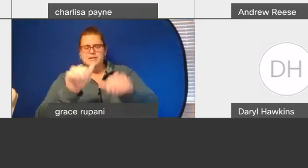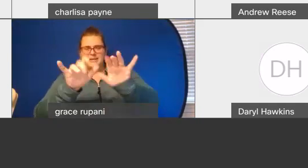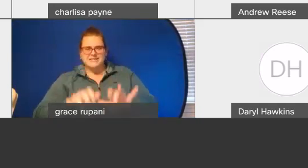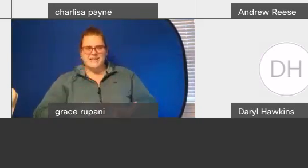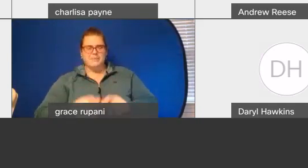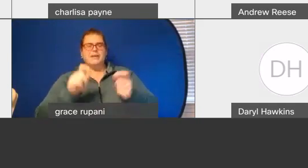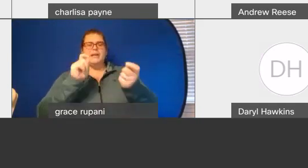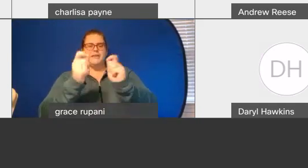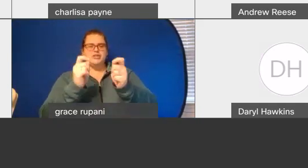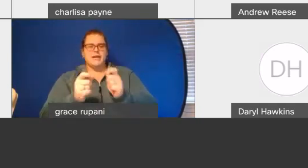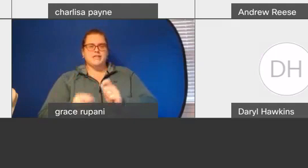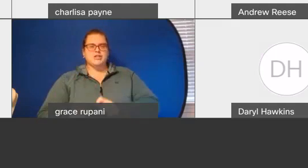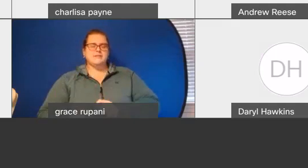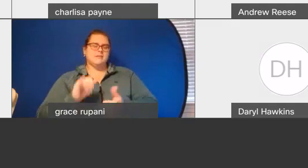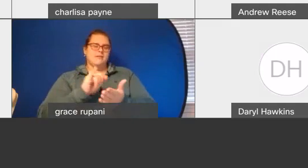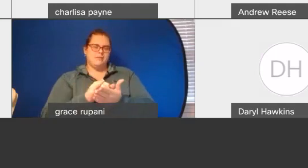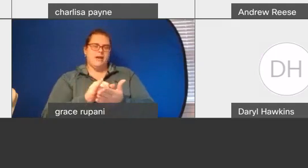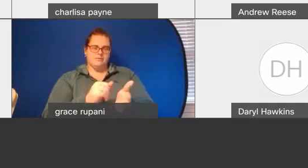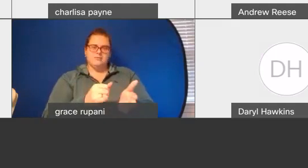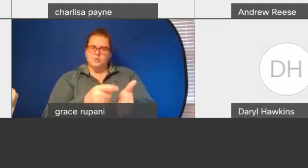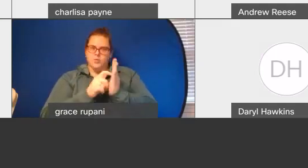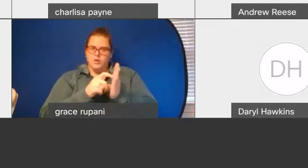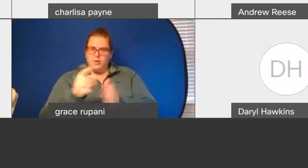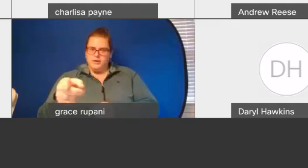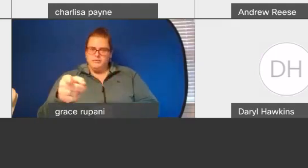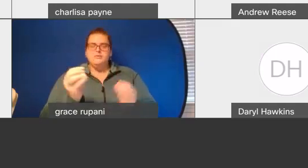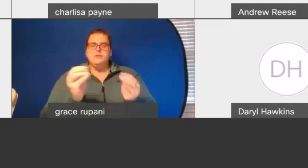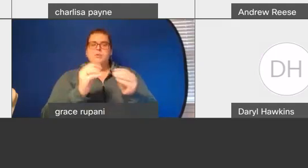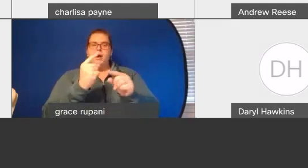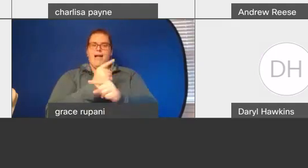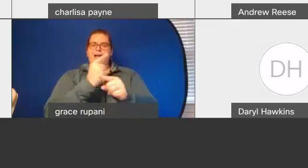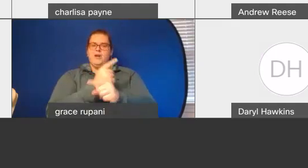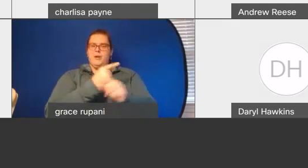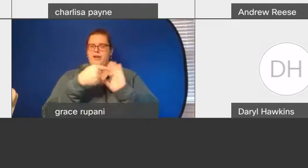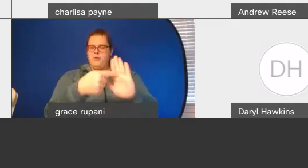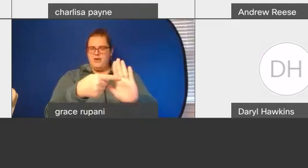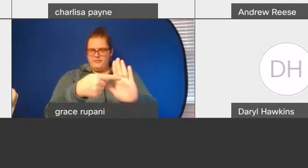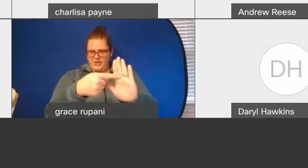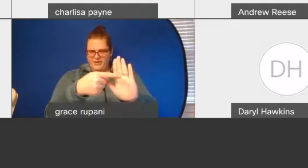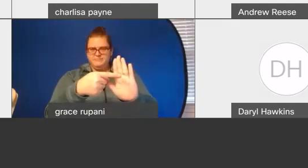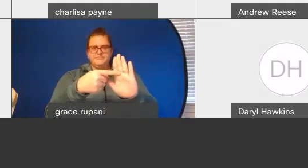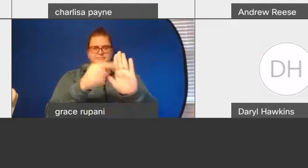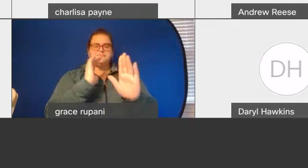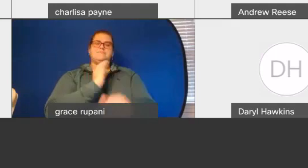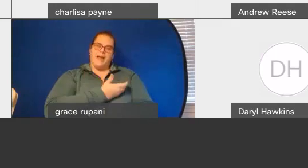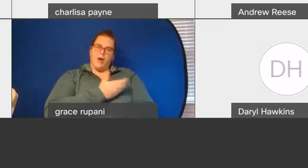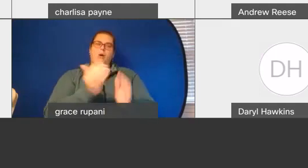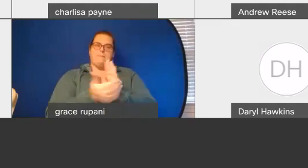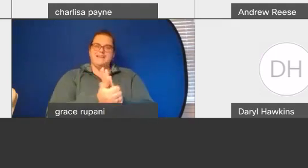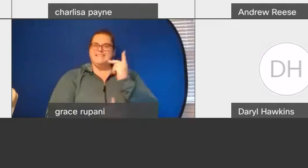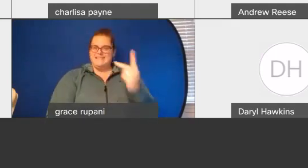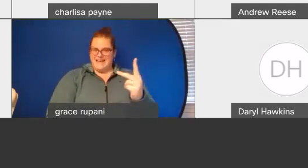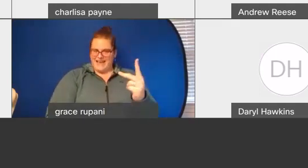changes that more accurately reflect what is in our Appendix K regarding